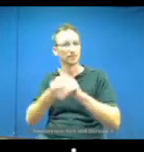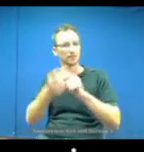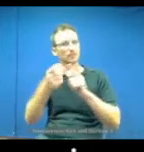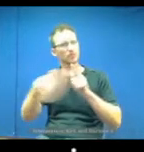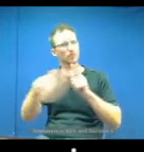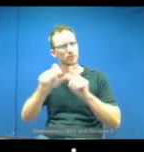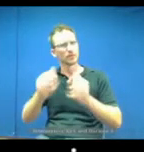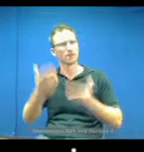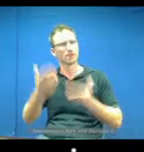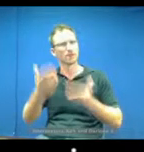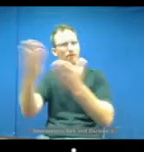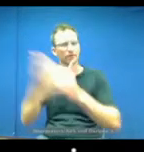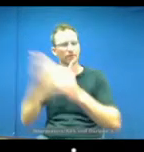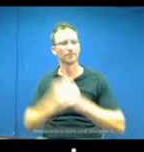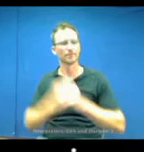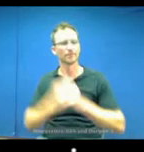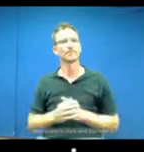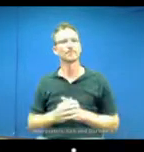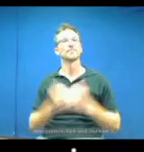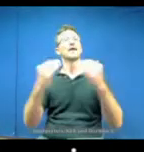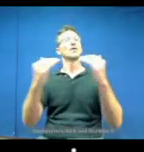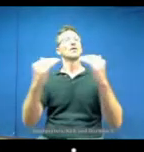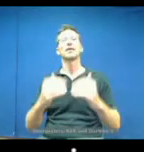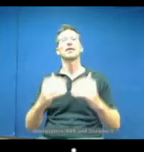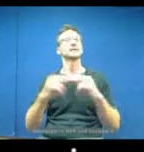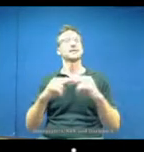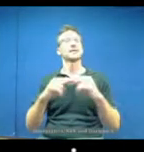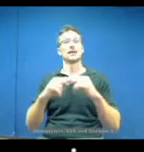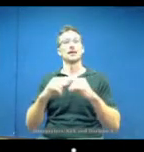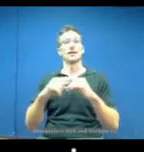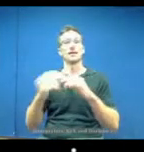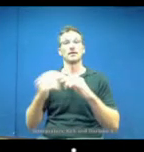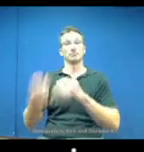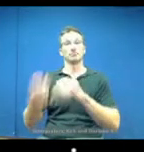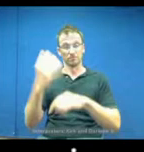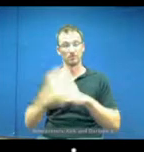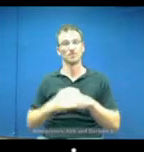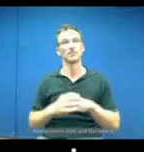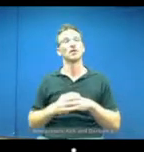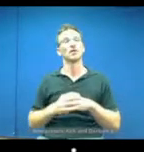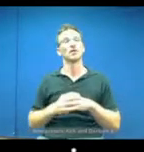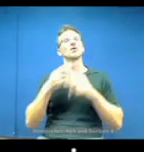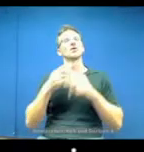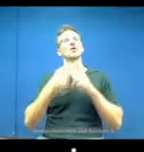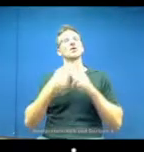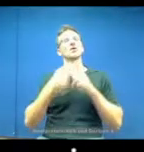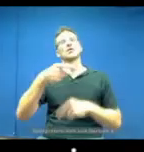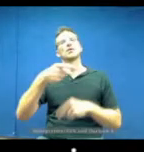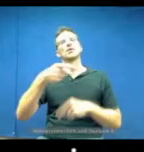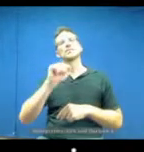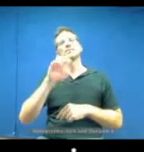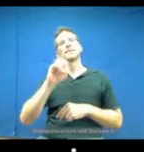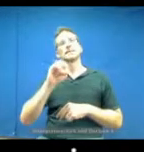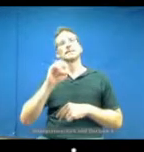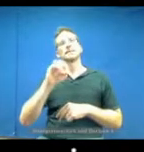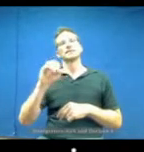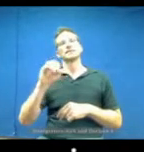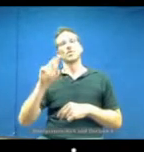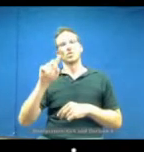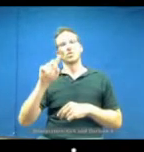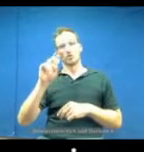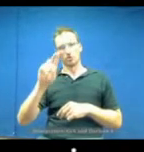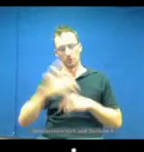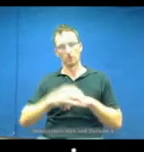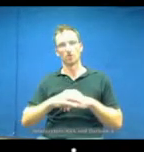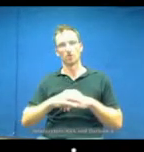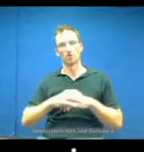I'm on the next slide. It's called peace orders. Briefly, the only thing I want to say is that in Maryland,